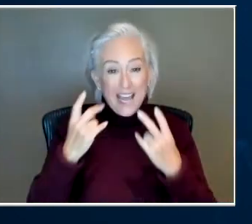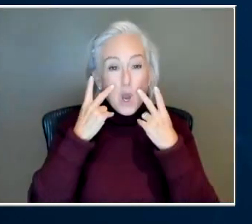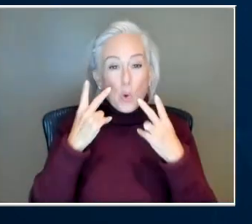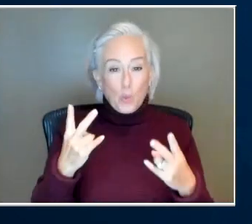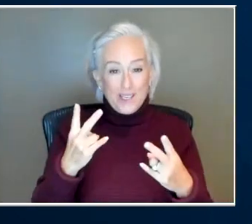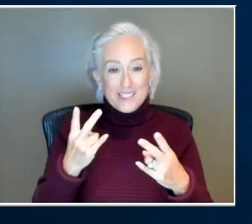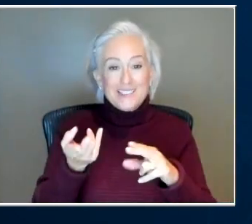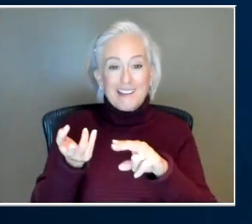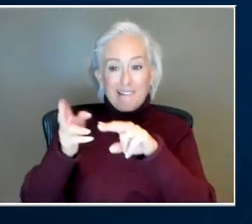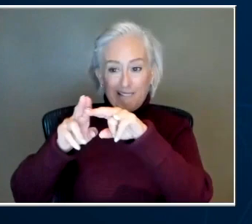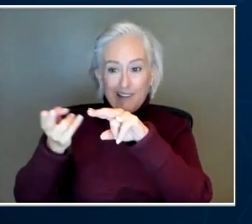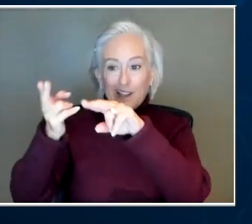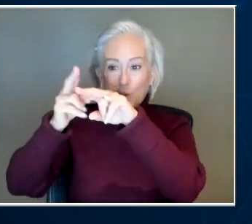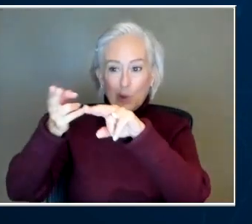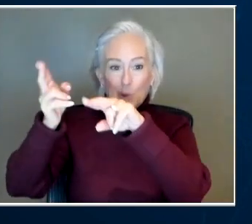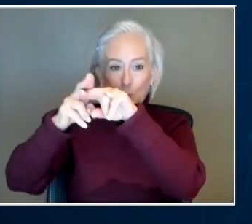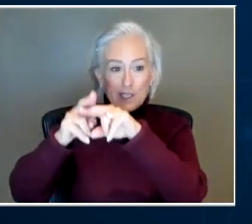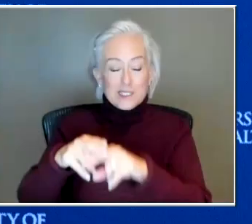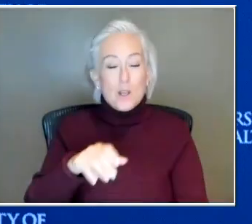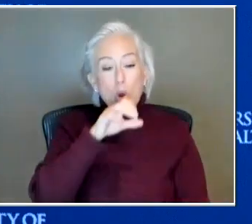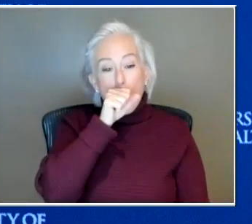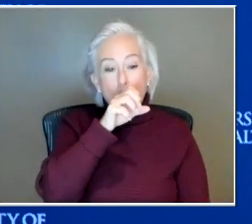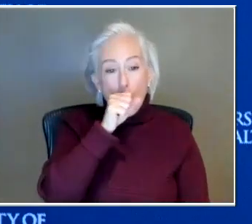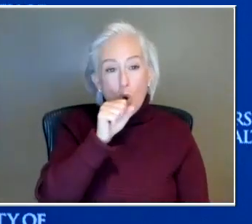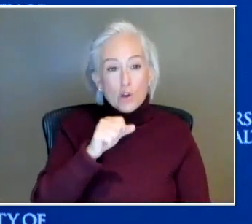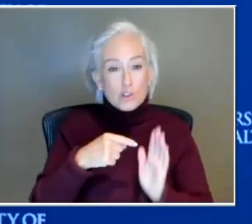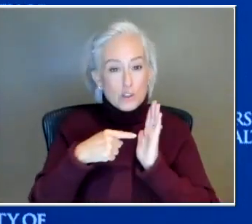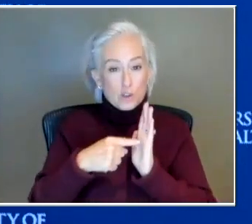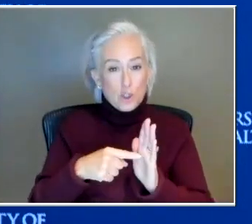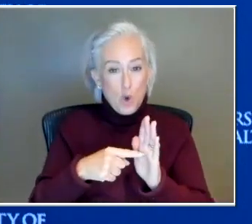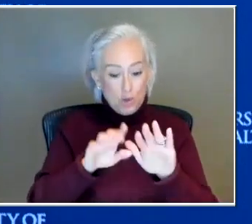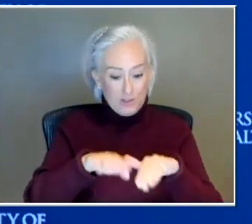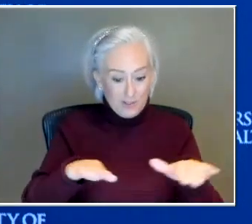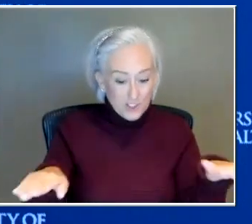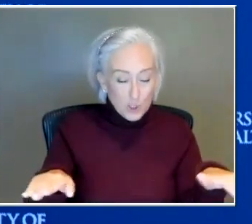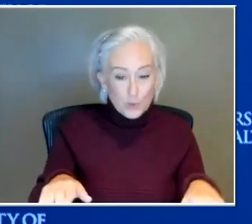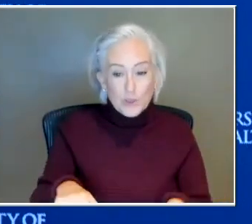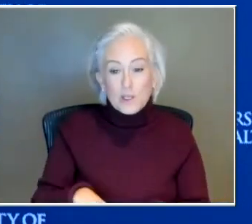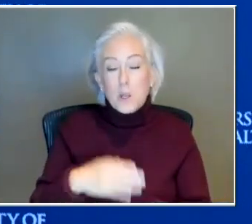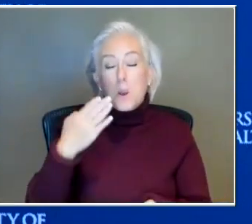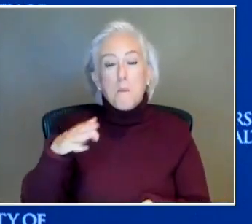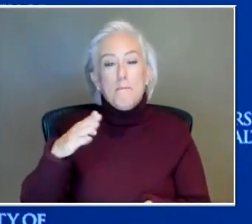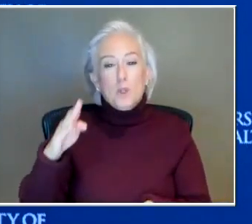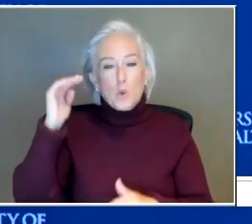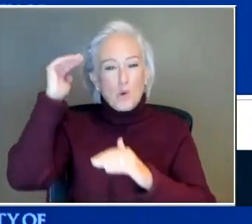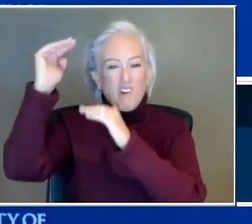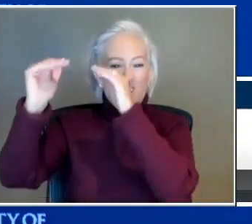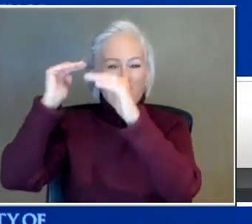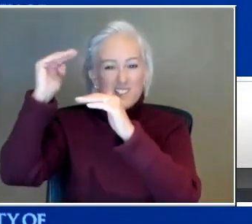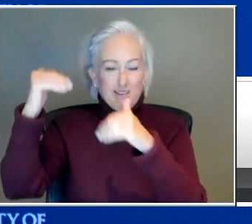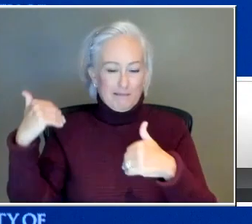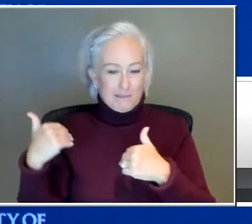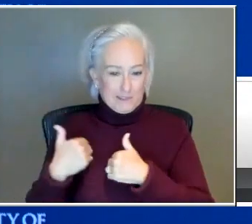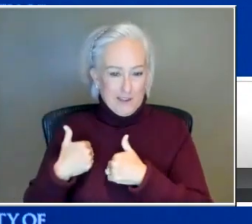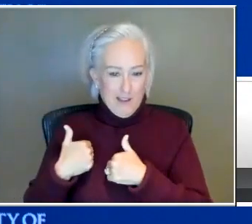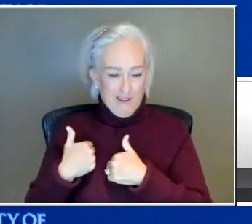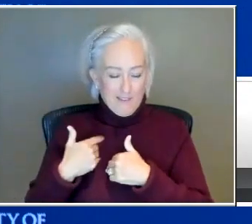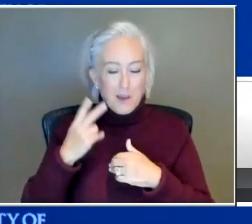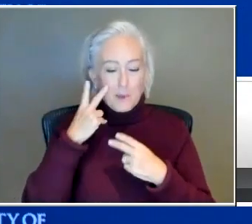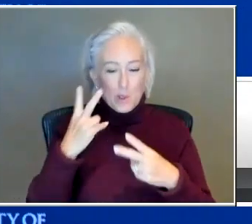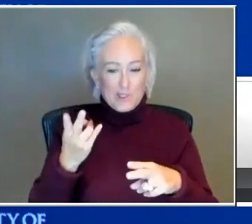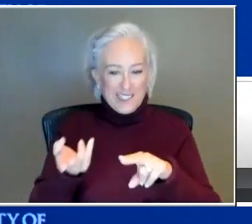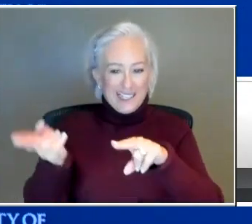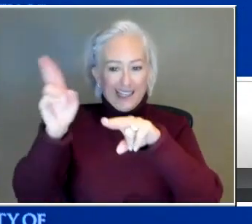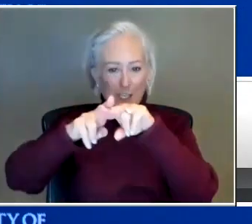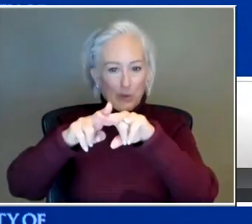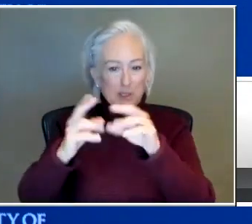is pediatric, and the blue is adult cases. So overall, the trends of respiratory viruses and positive tests is going